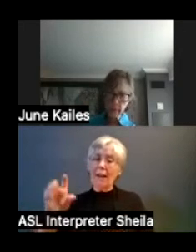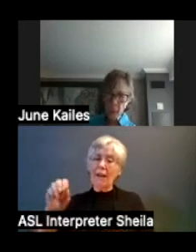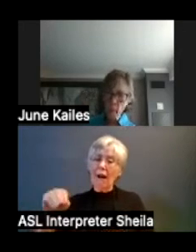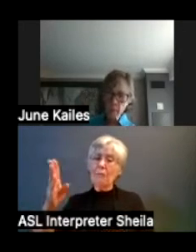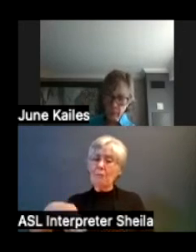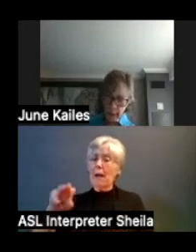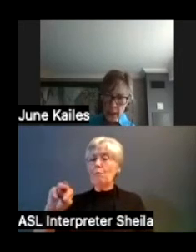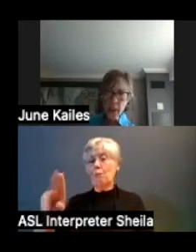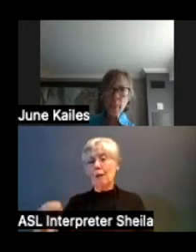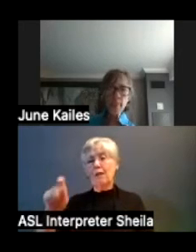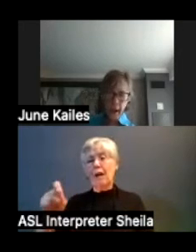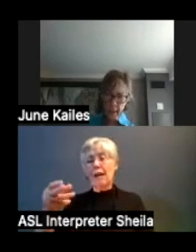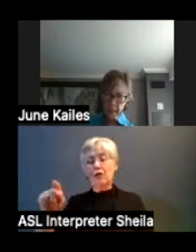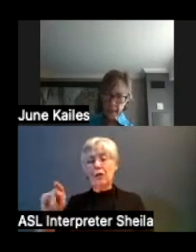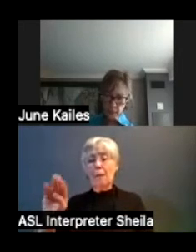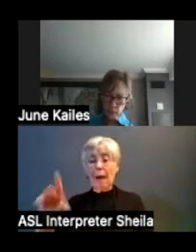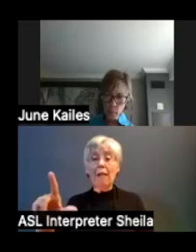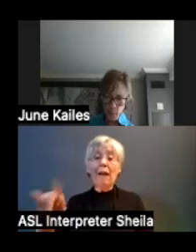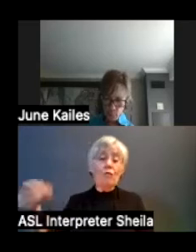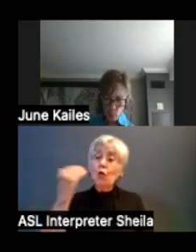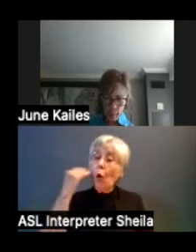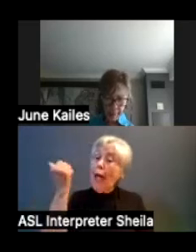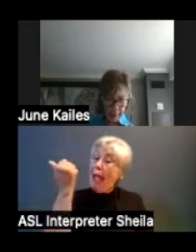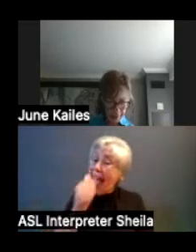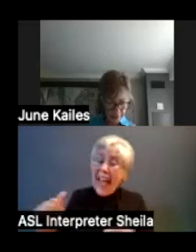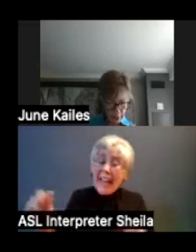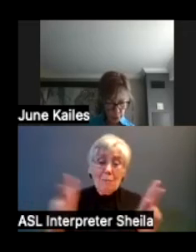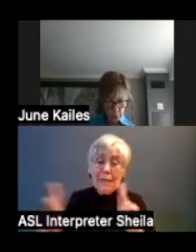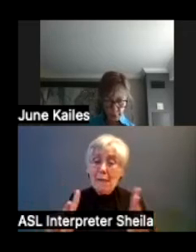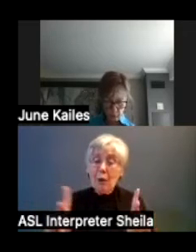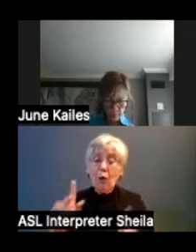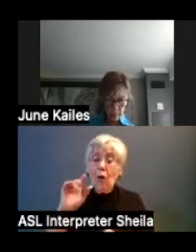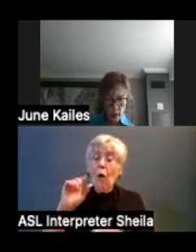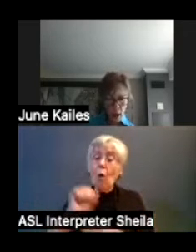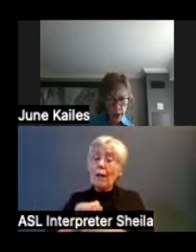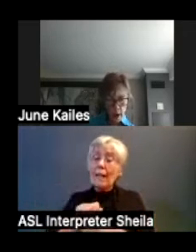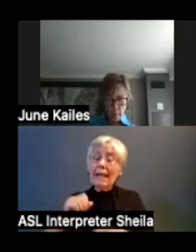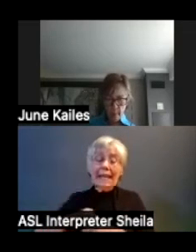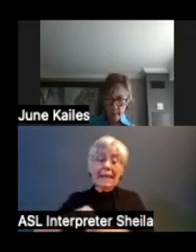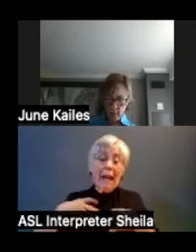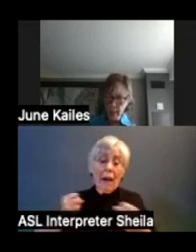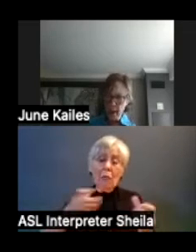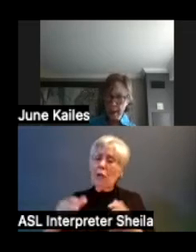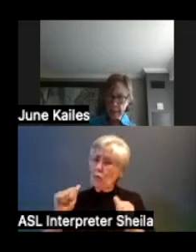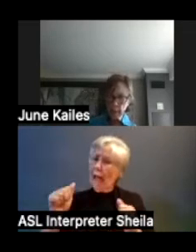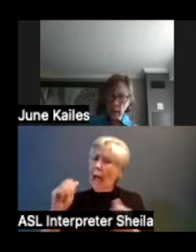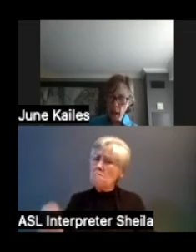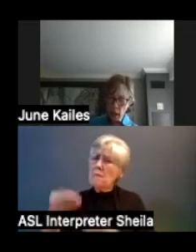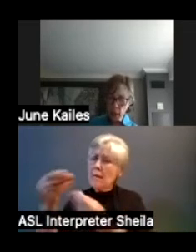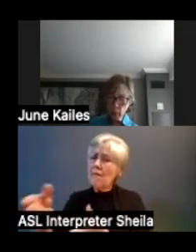plans, please pass this report along. And there are also some accompanying